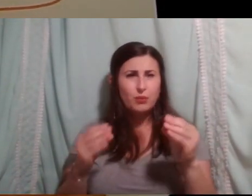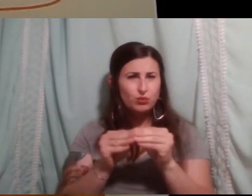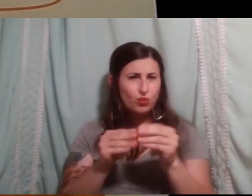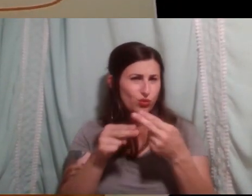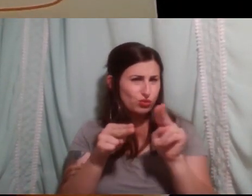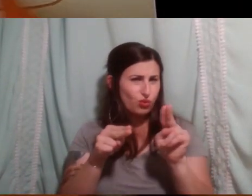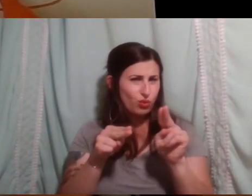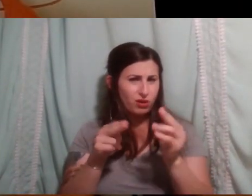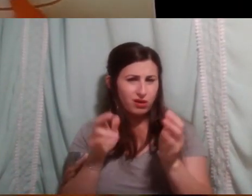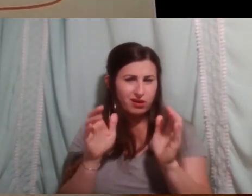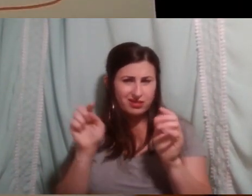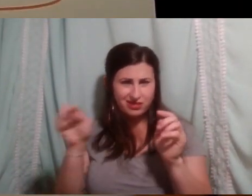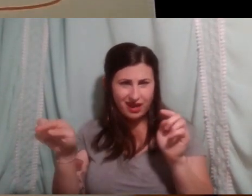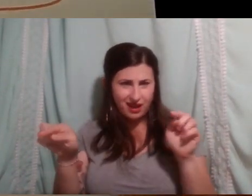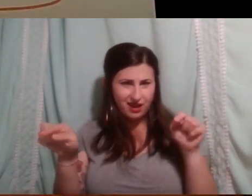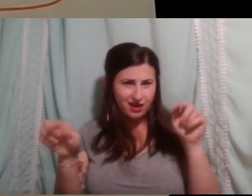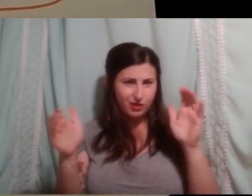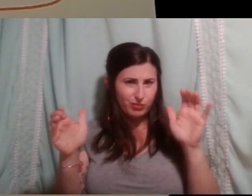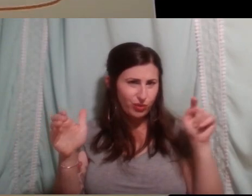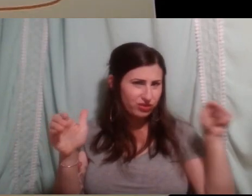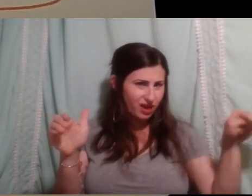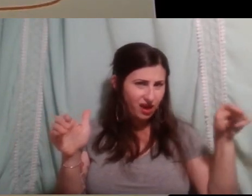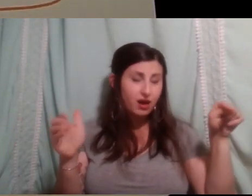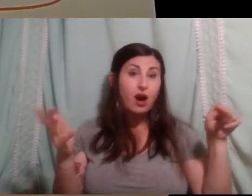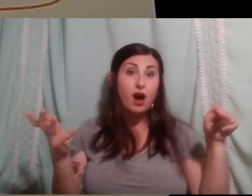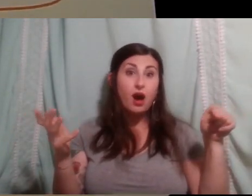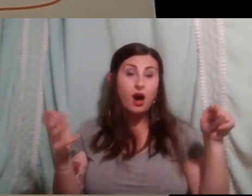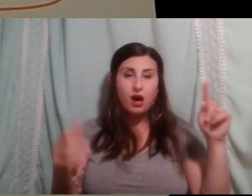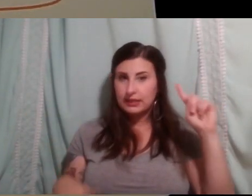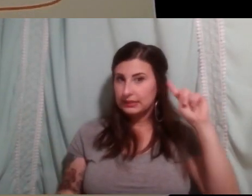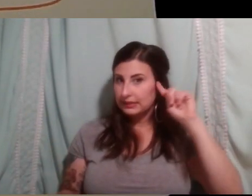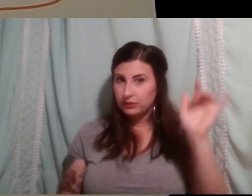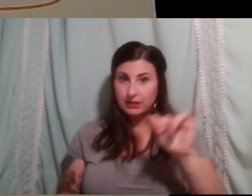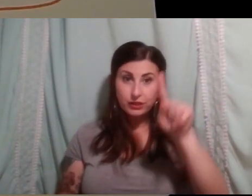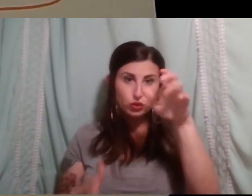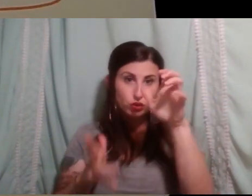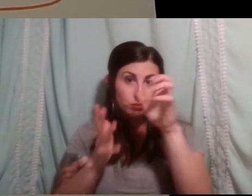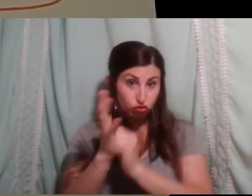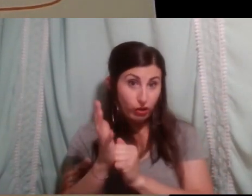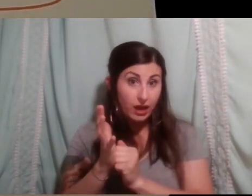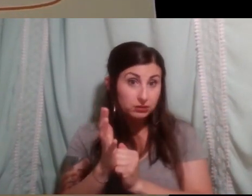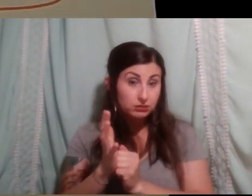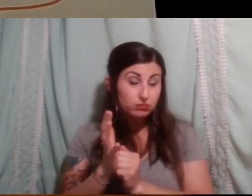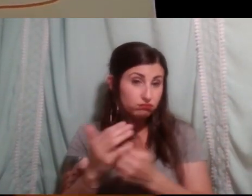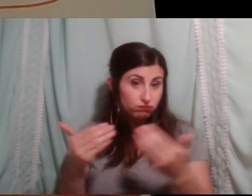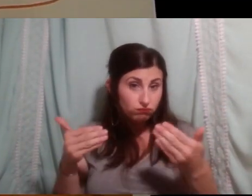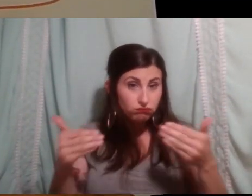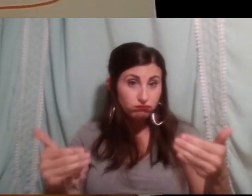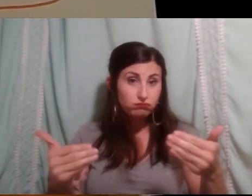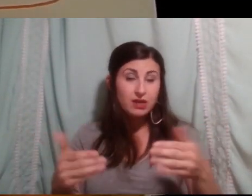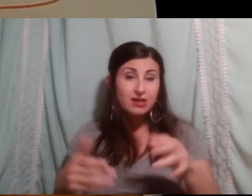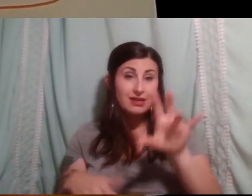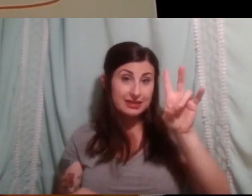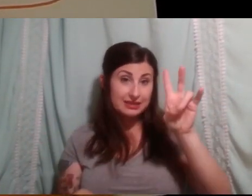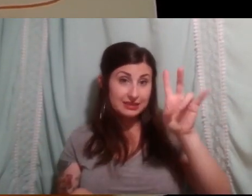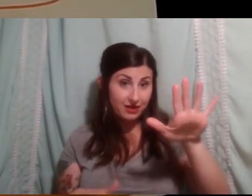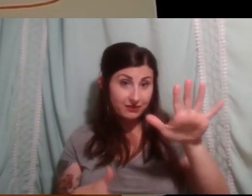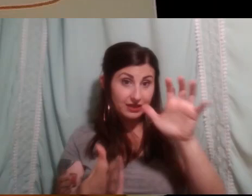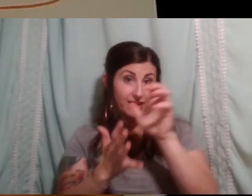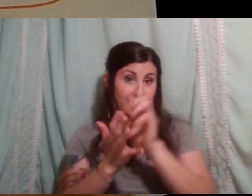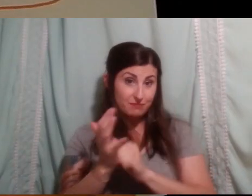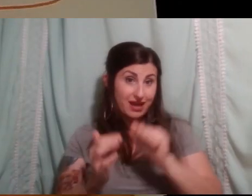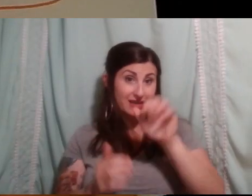How much shorter is this one compared to that one? Well, it sounds like we have to subtract. So let's see,